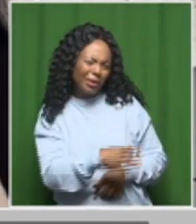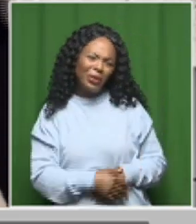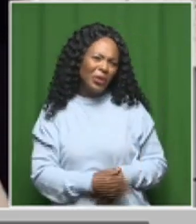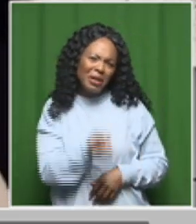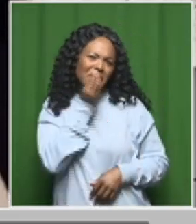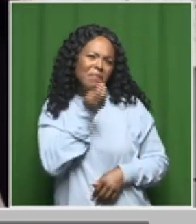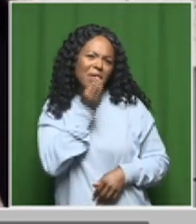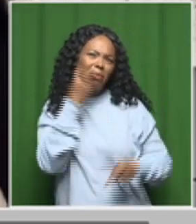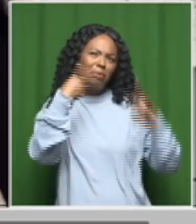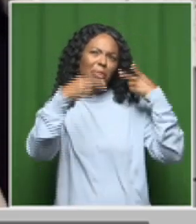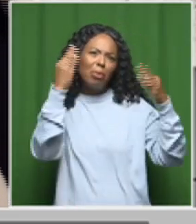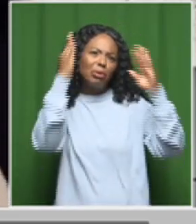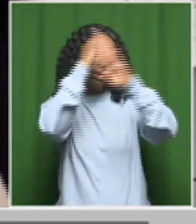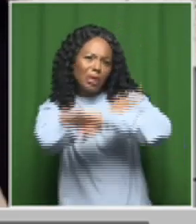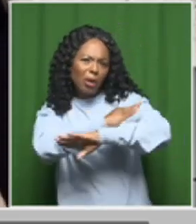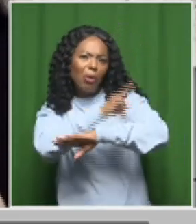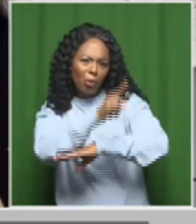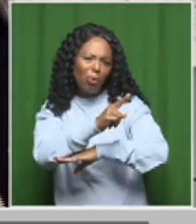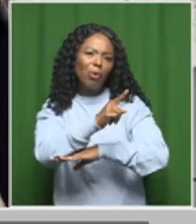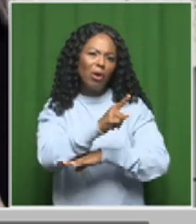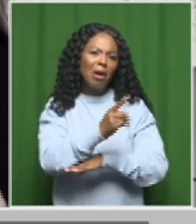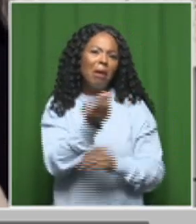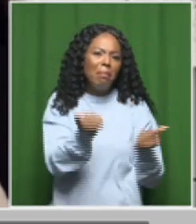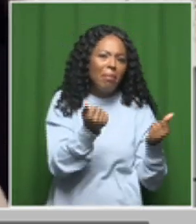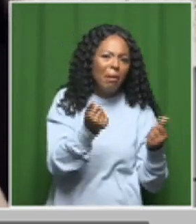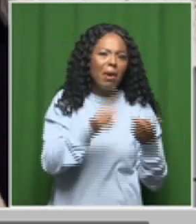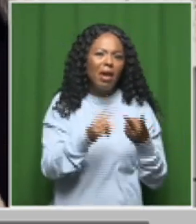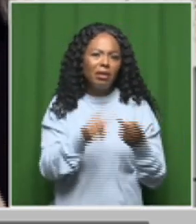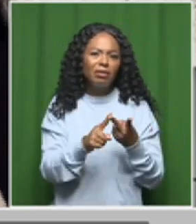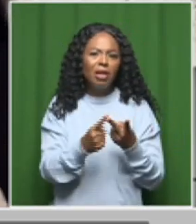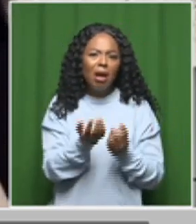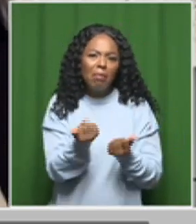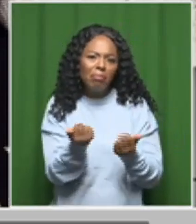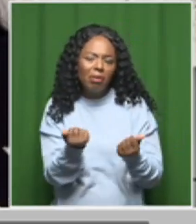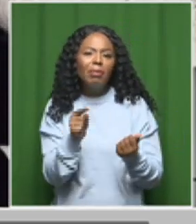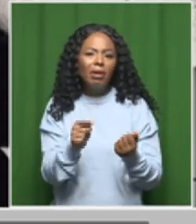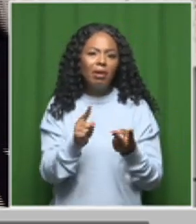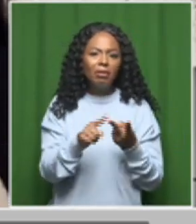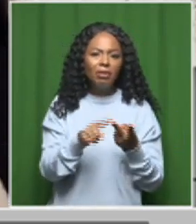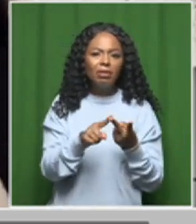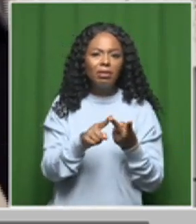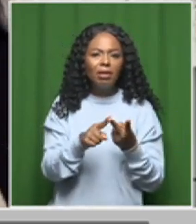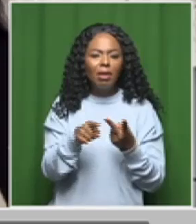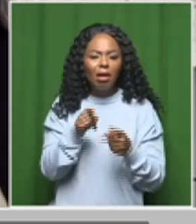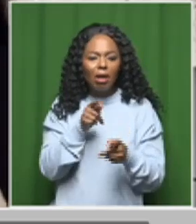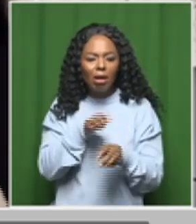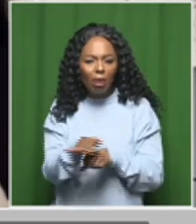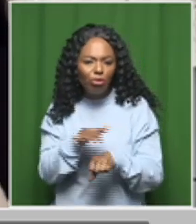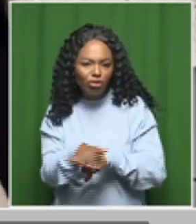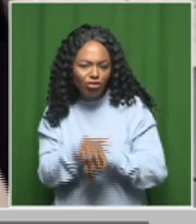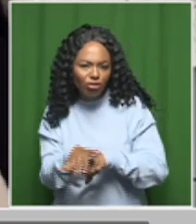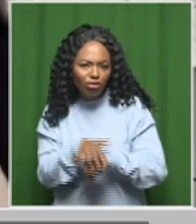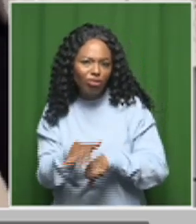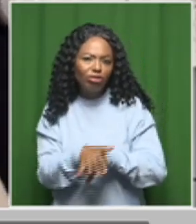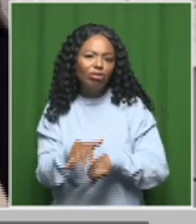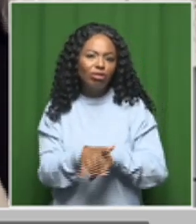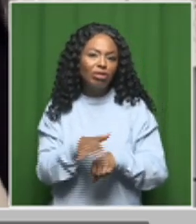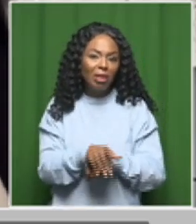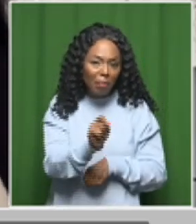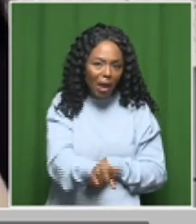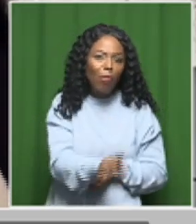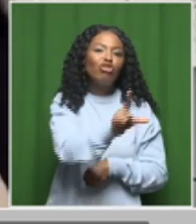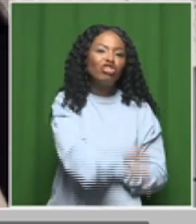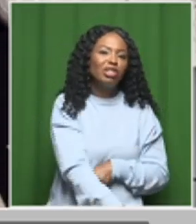like just pap and cabbage because that's what they can afford. So they are lacking in a lot of nutrients. This is someone who later on we're going